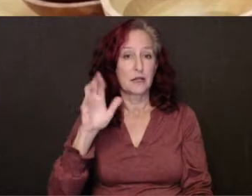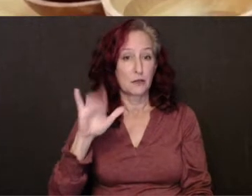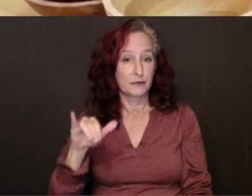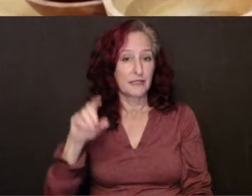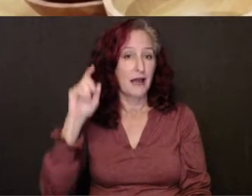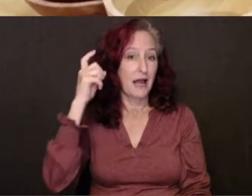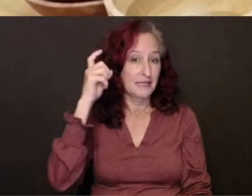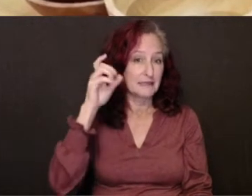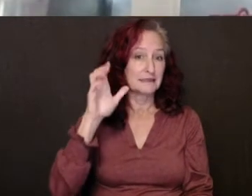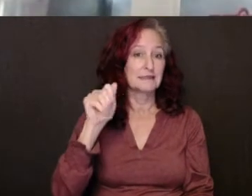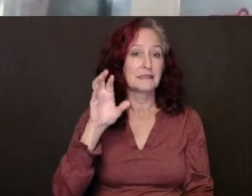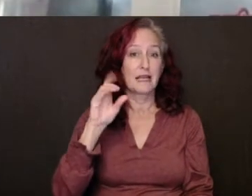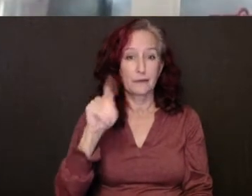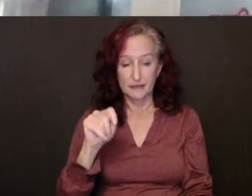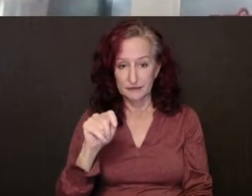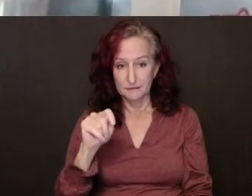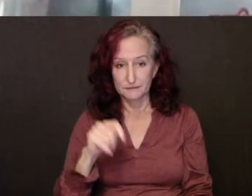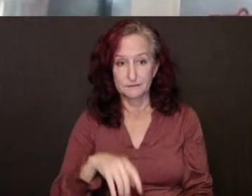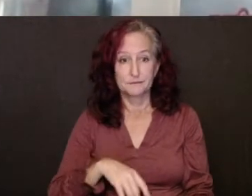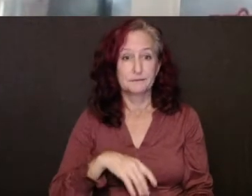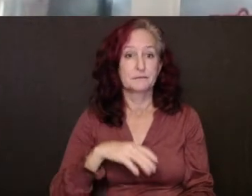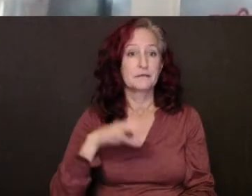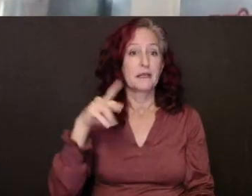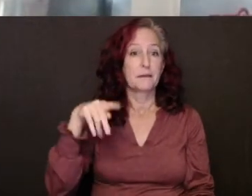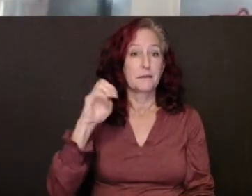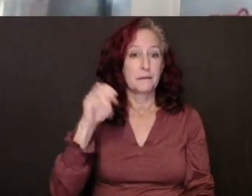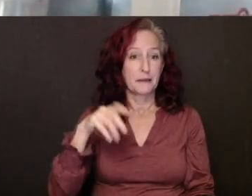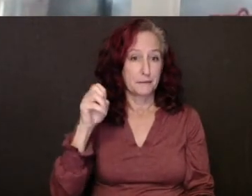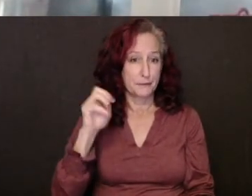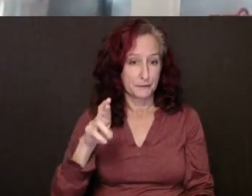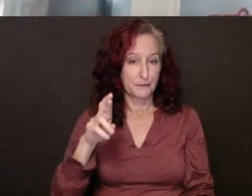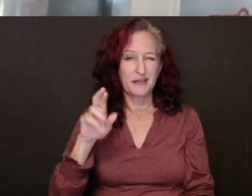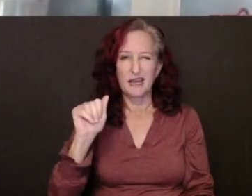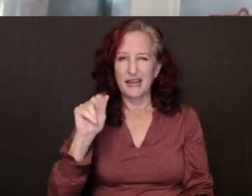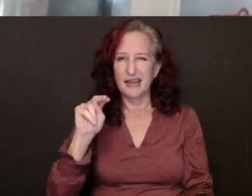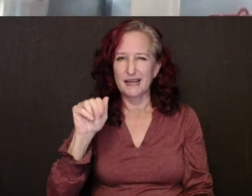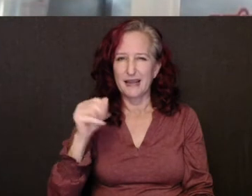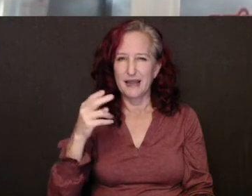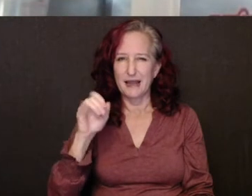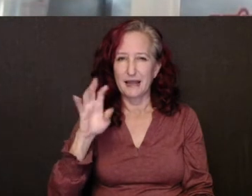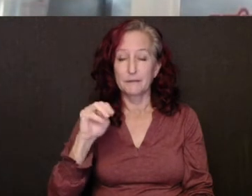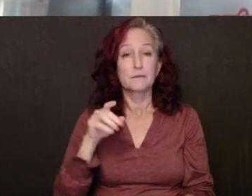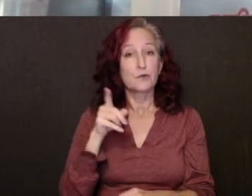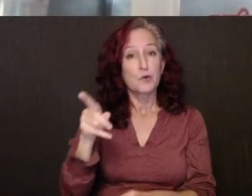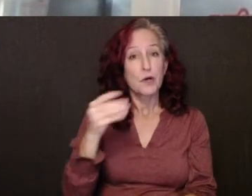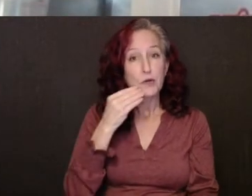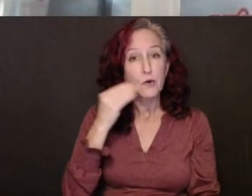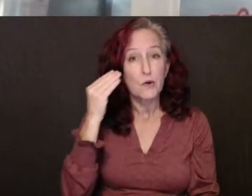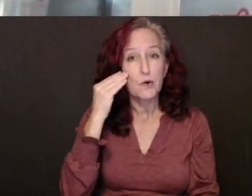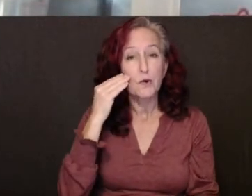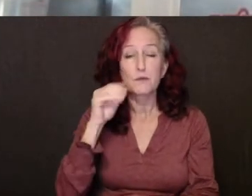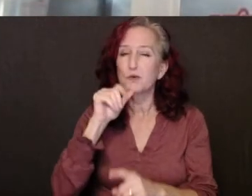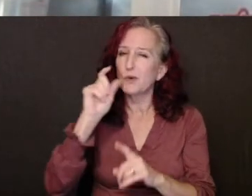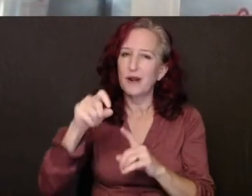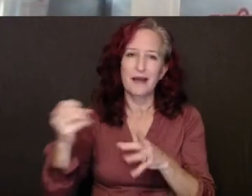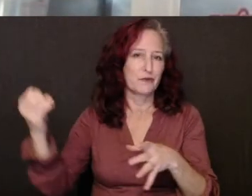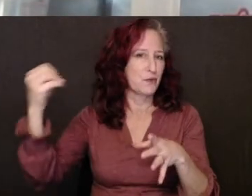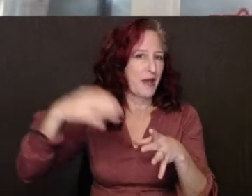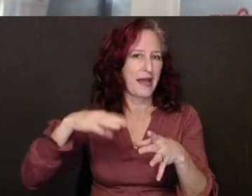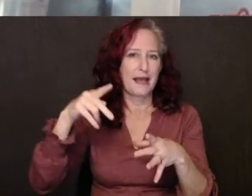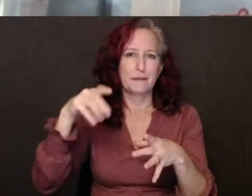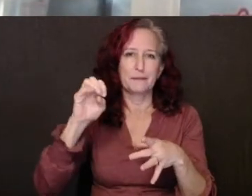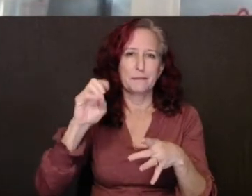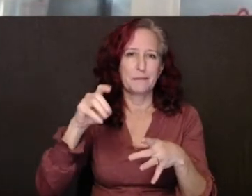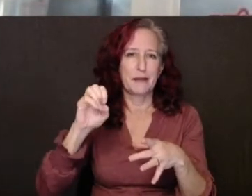all nice softened up. So what I add in here, I added butternut squash, I added celery,